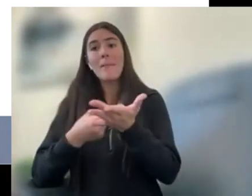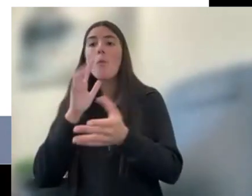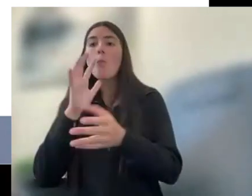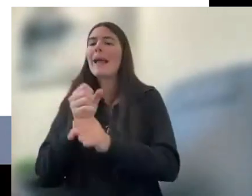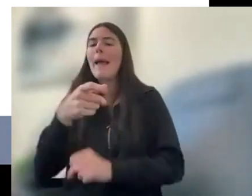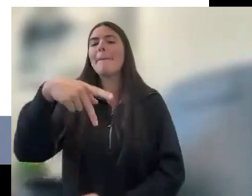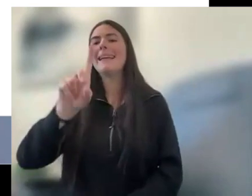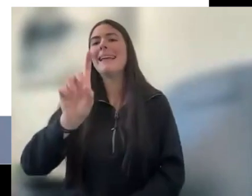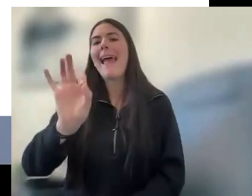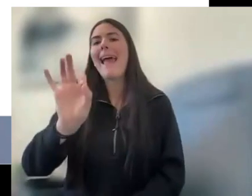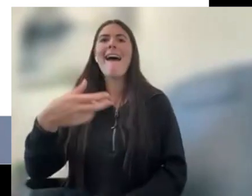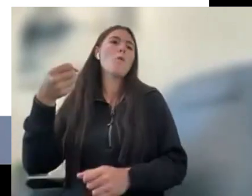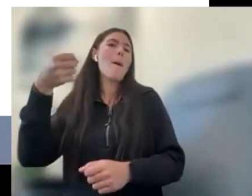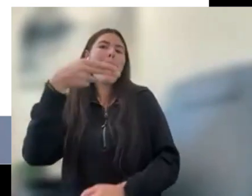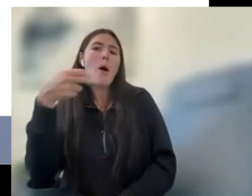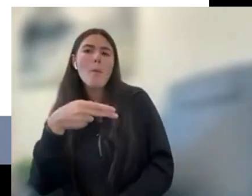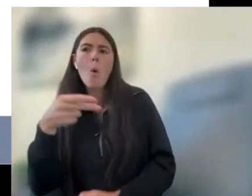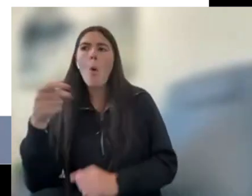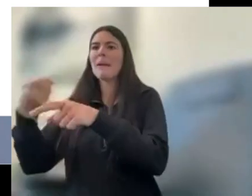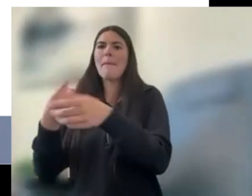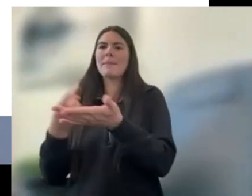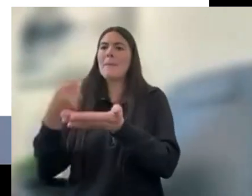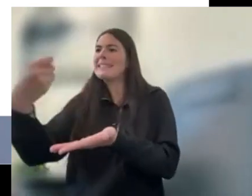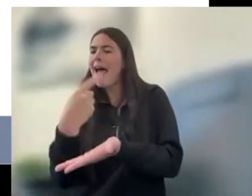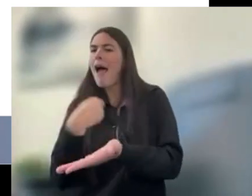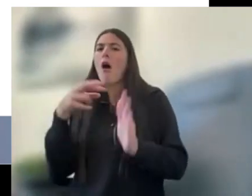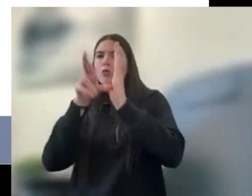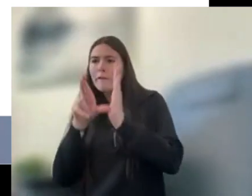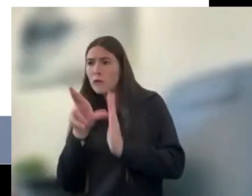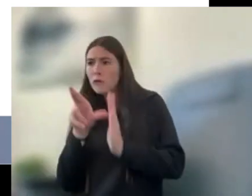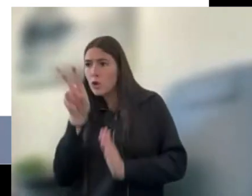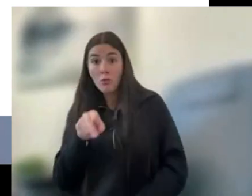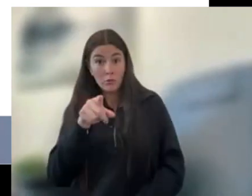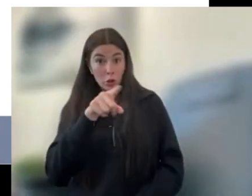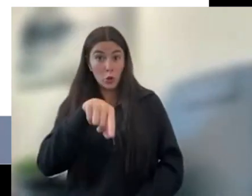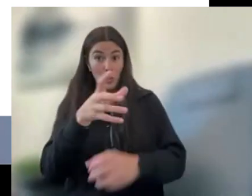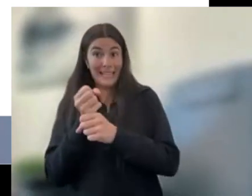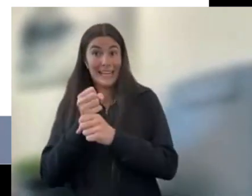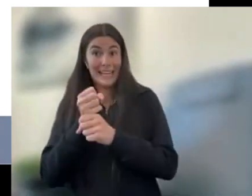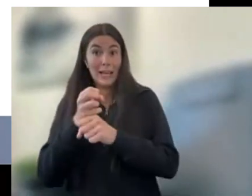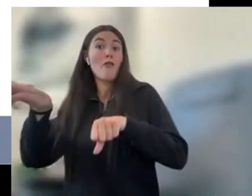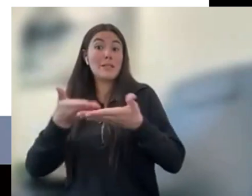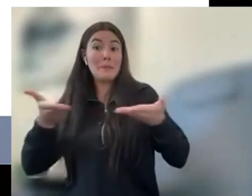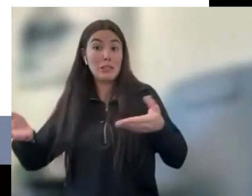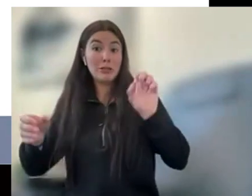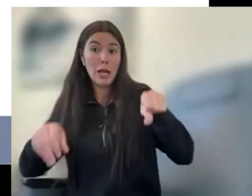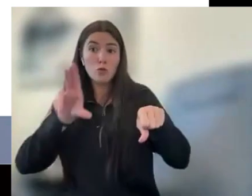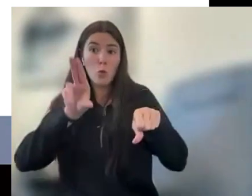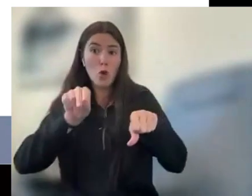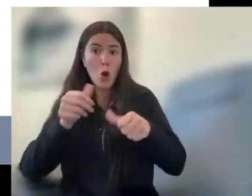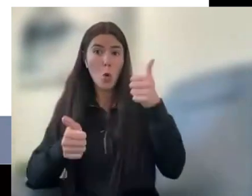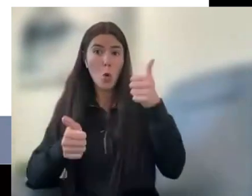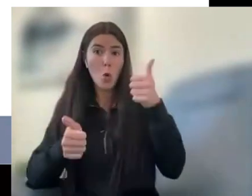PowerPoint slides, sometimes, I don't know, Word documents. Do we get reference materials? Let me know.